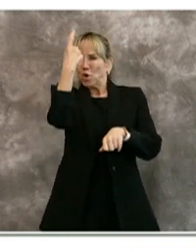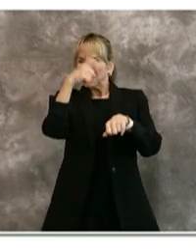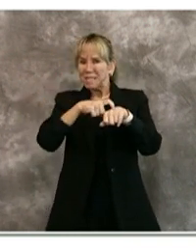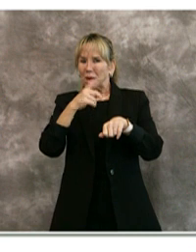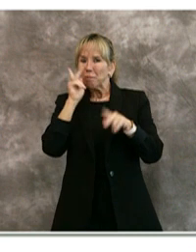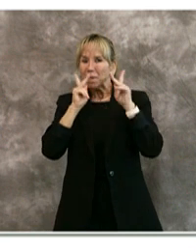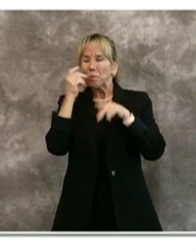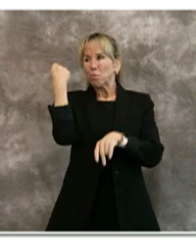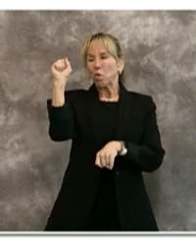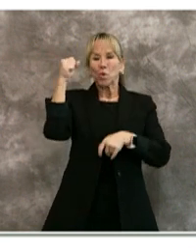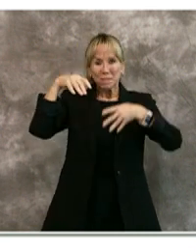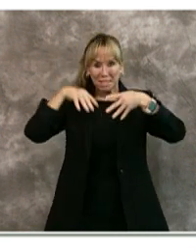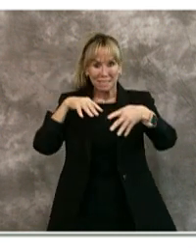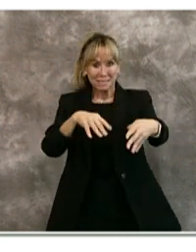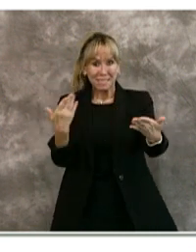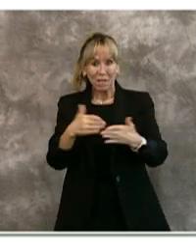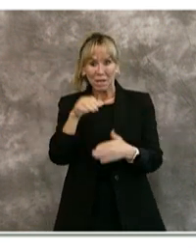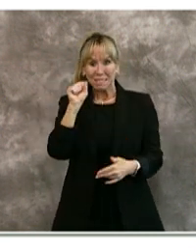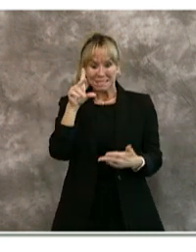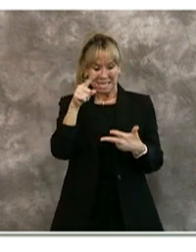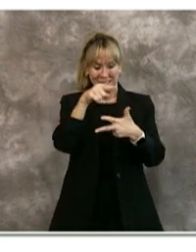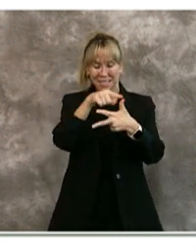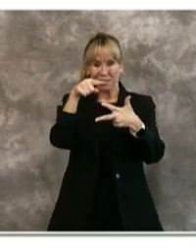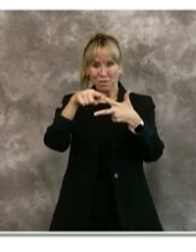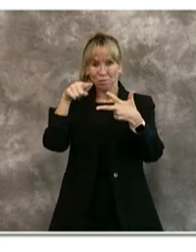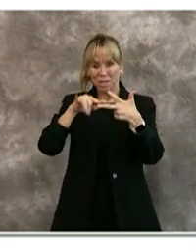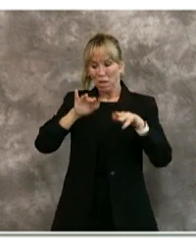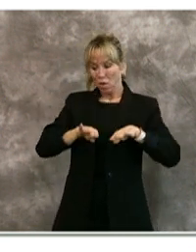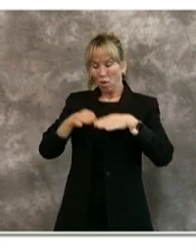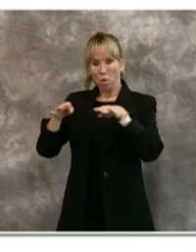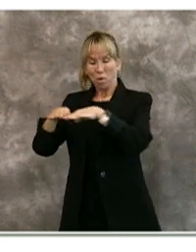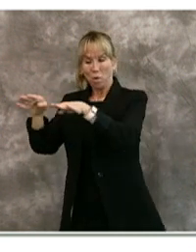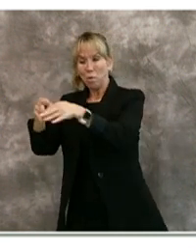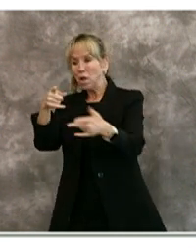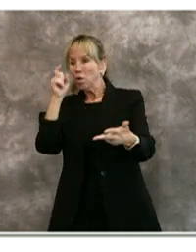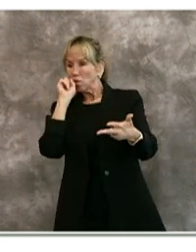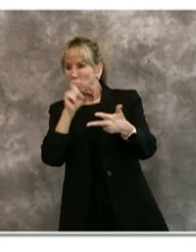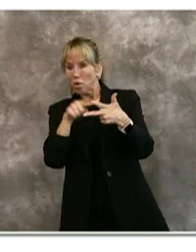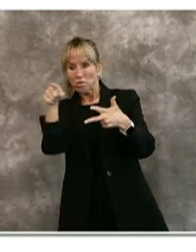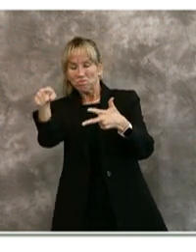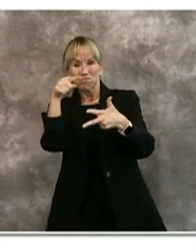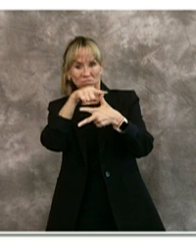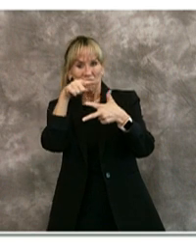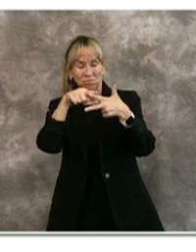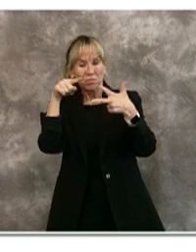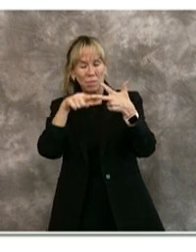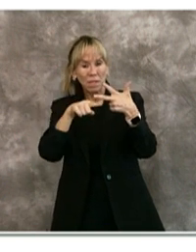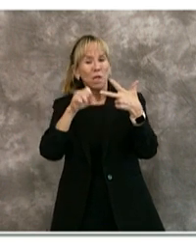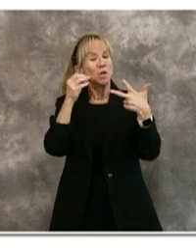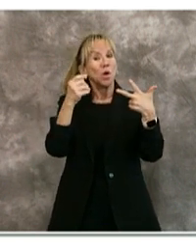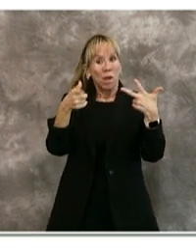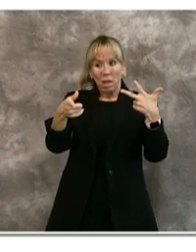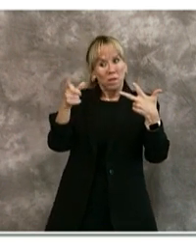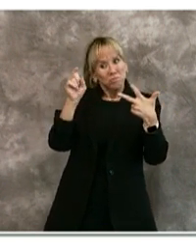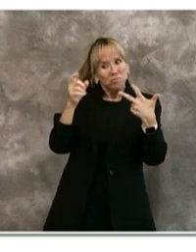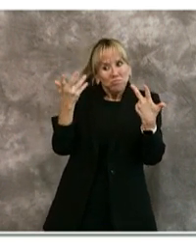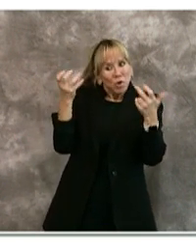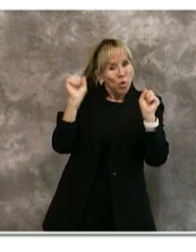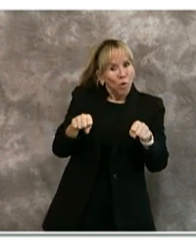mind, again, all of these incidents could potentially influence new cases going forward